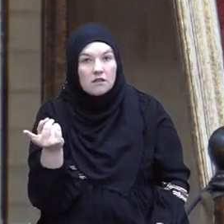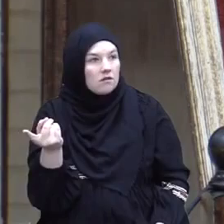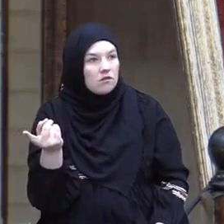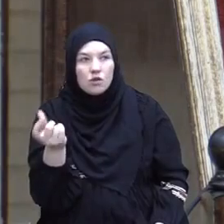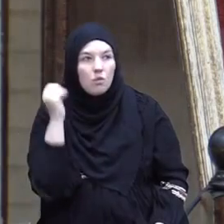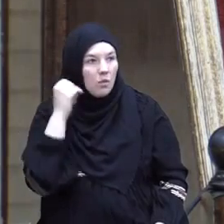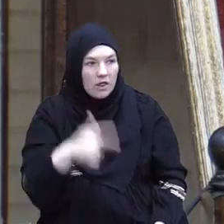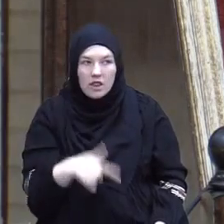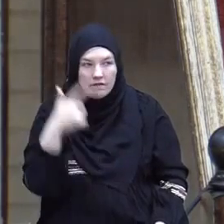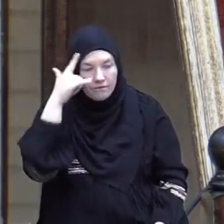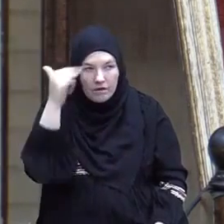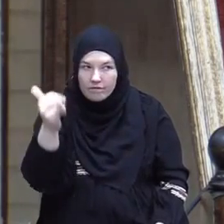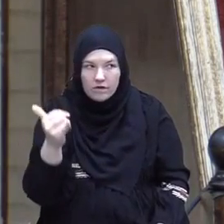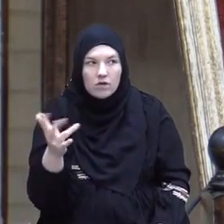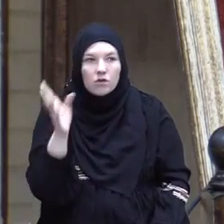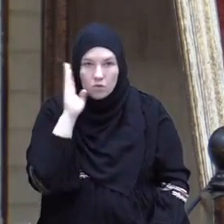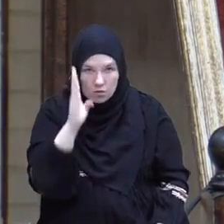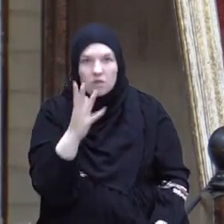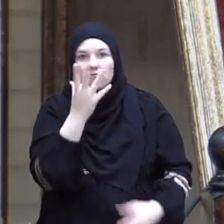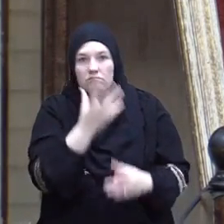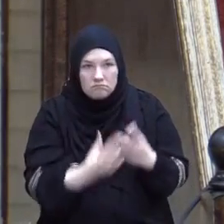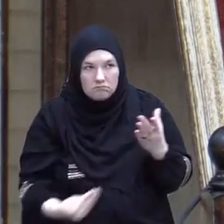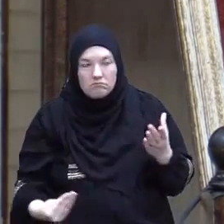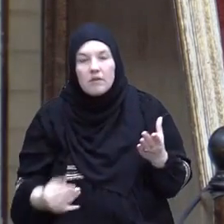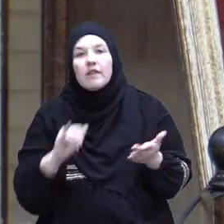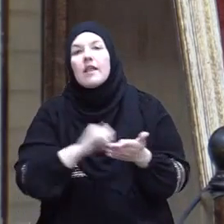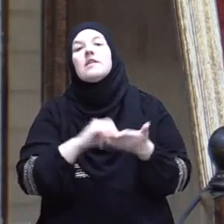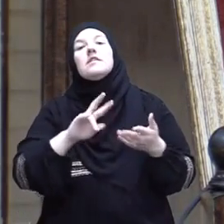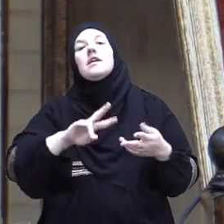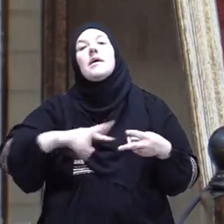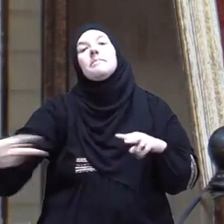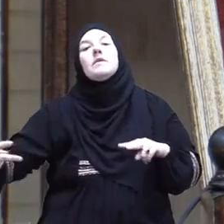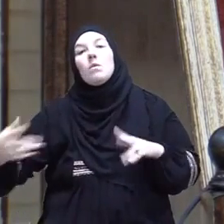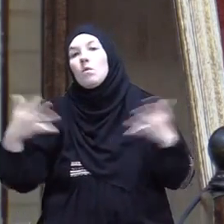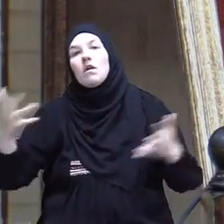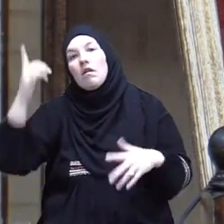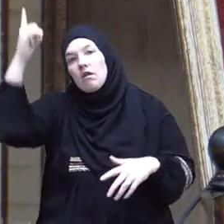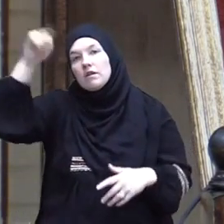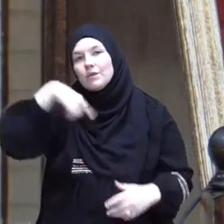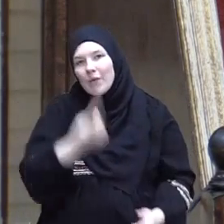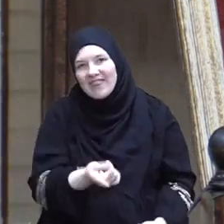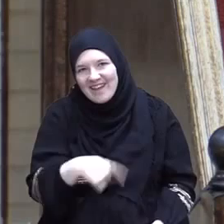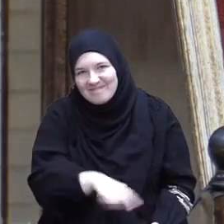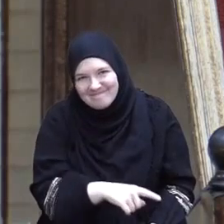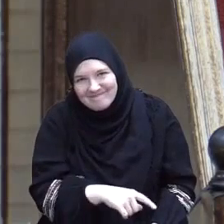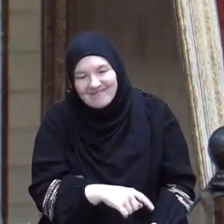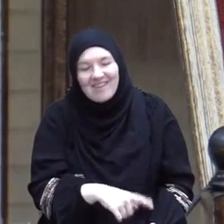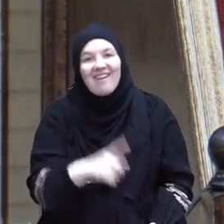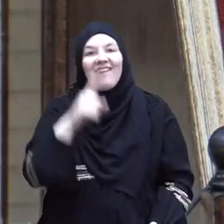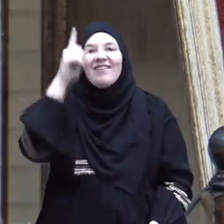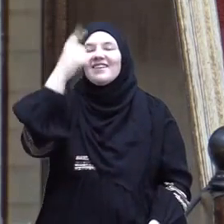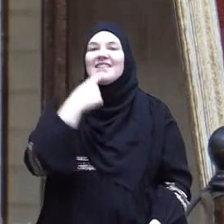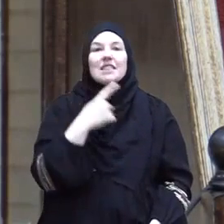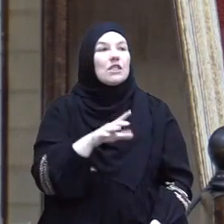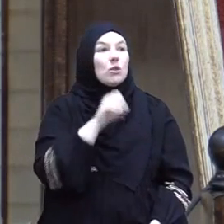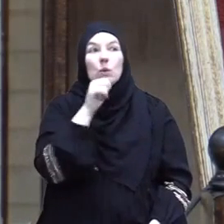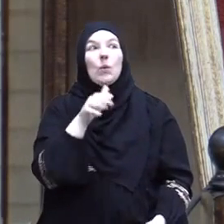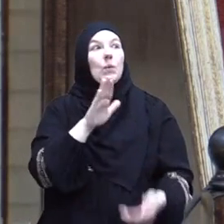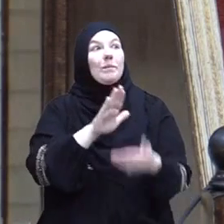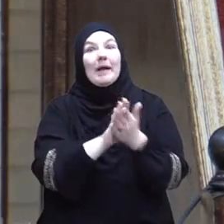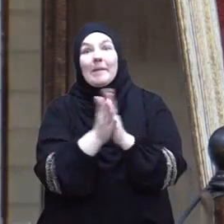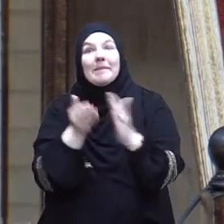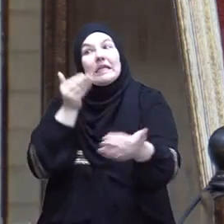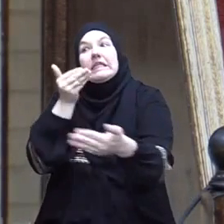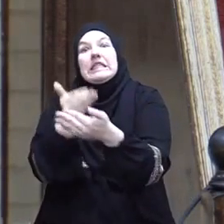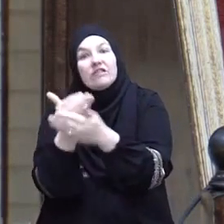eternity. You're not going to stay here for eternity, which is the opposite of what Allah's saying. Allah's saying, don't get near